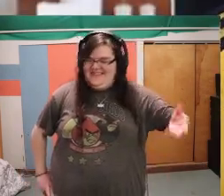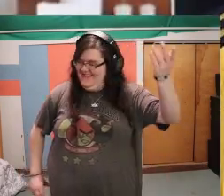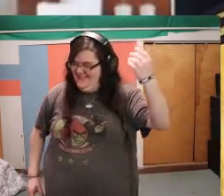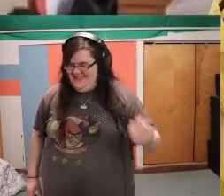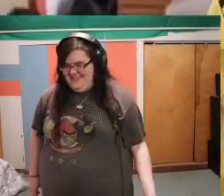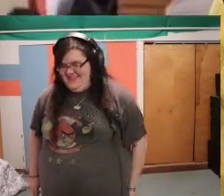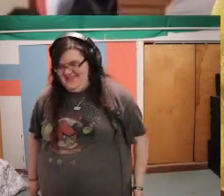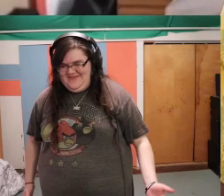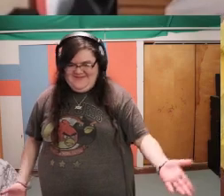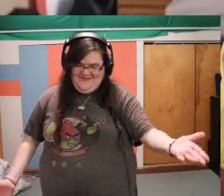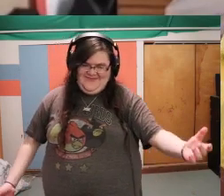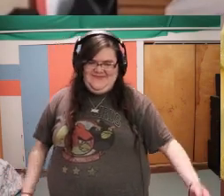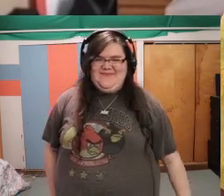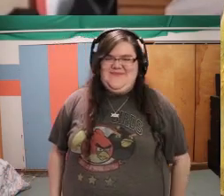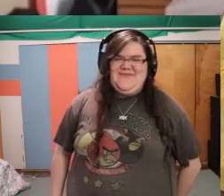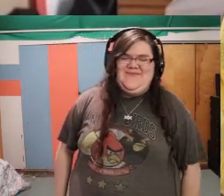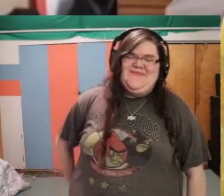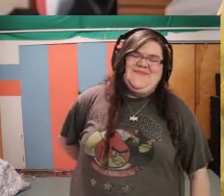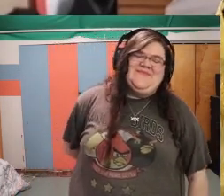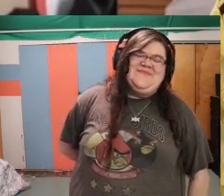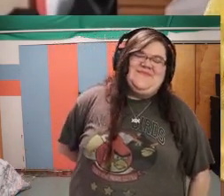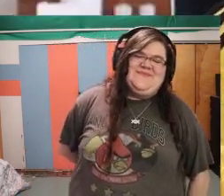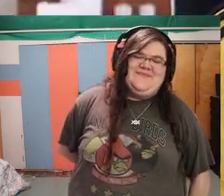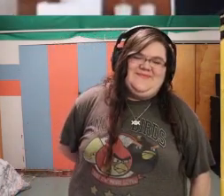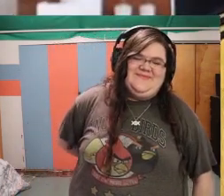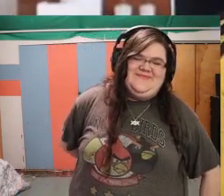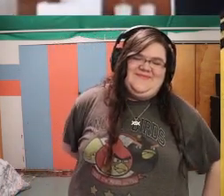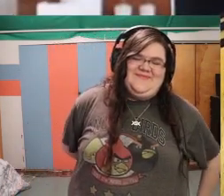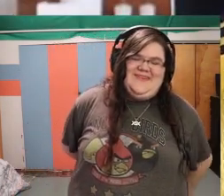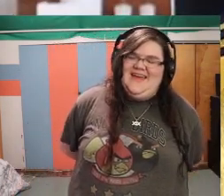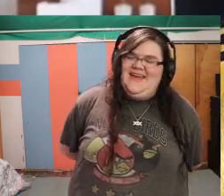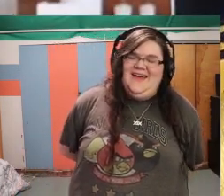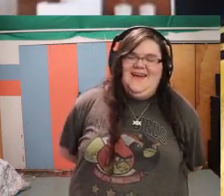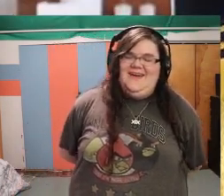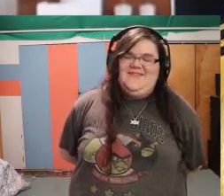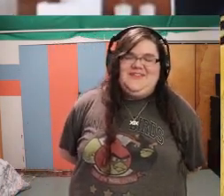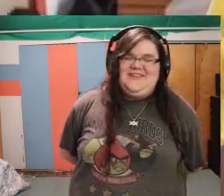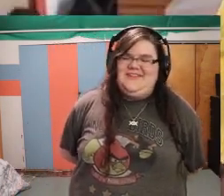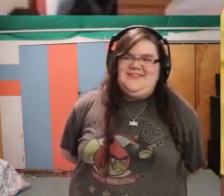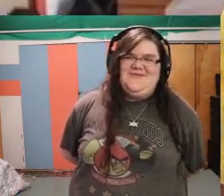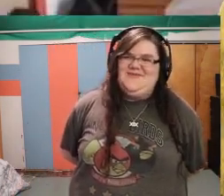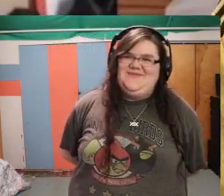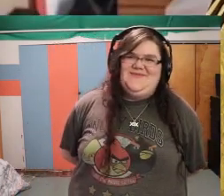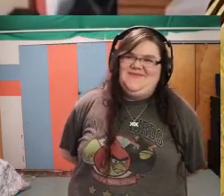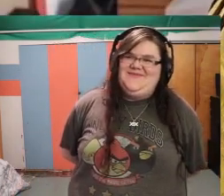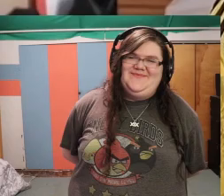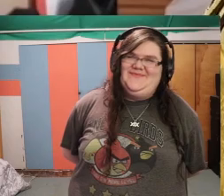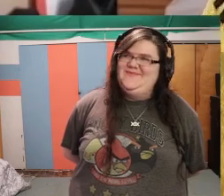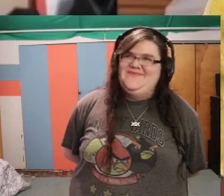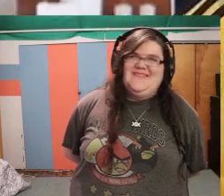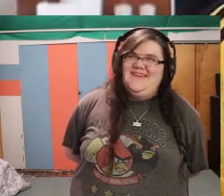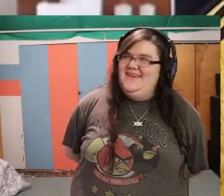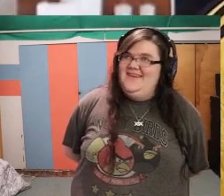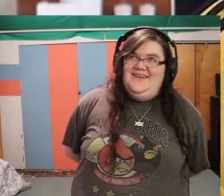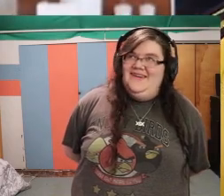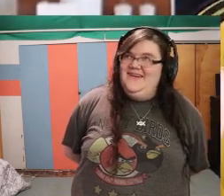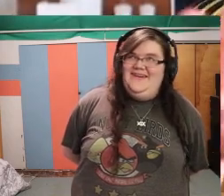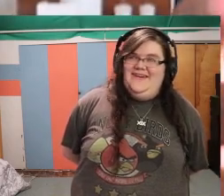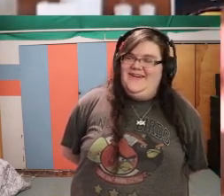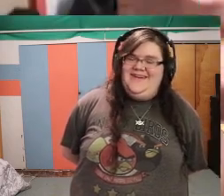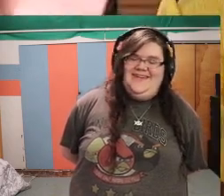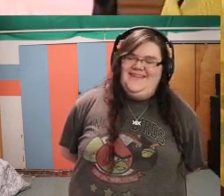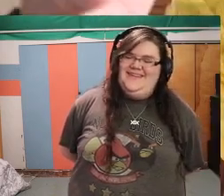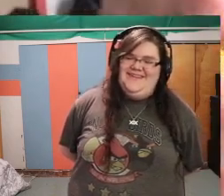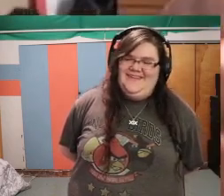look of this. Look at your hair. Yeah. But you're saying this behind the computer. You're saying this behind the computer, man. Behind the computer. I'm not getting